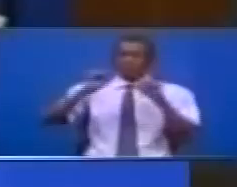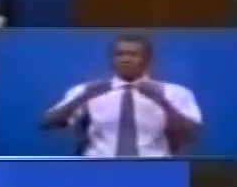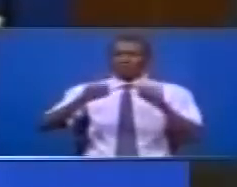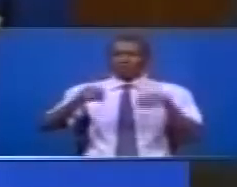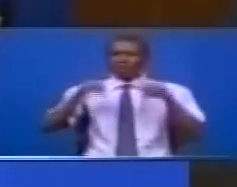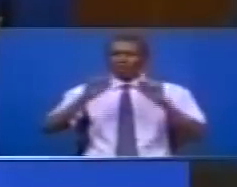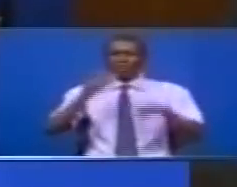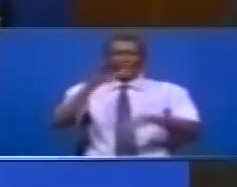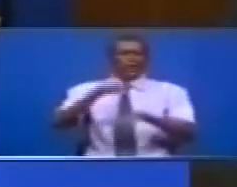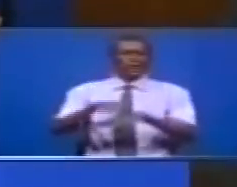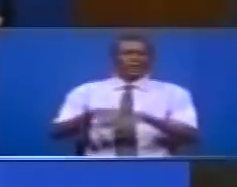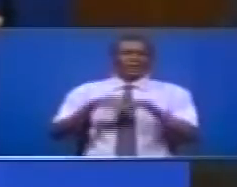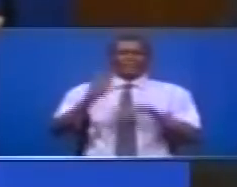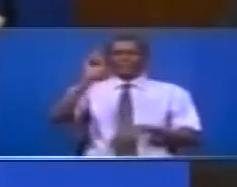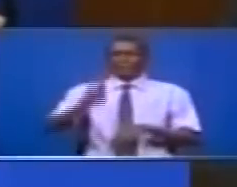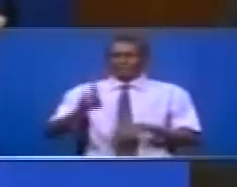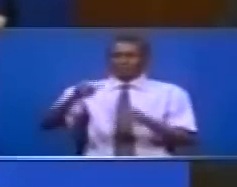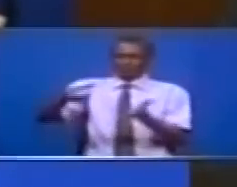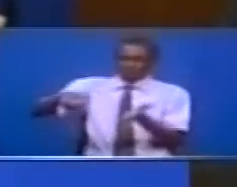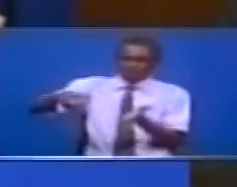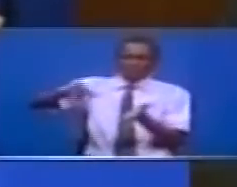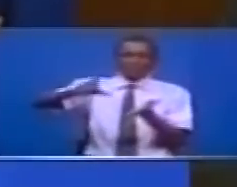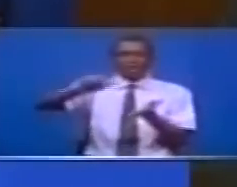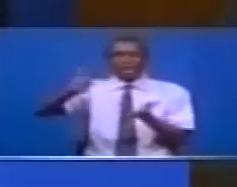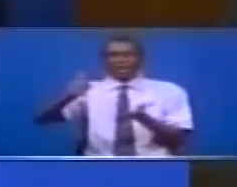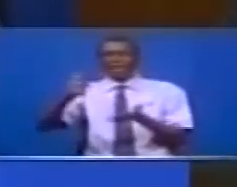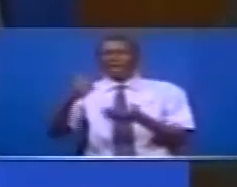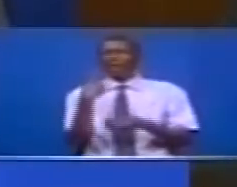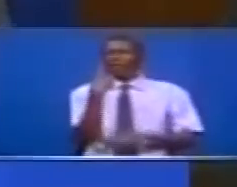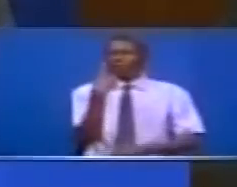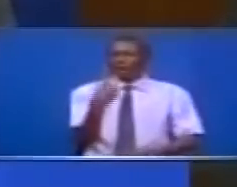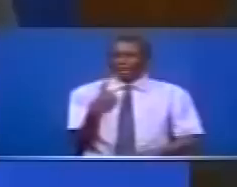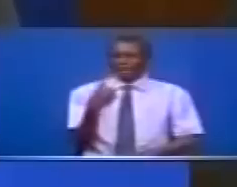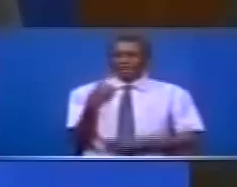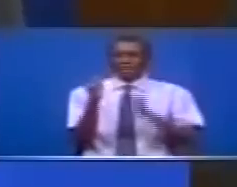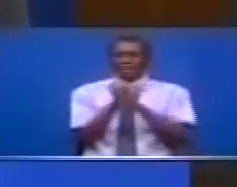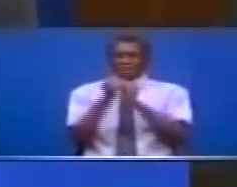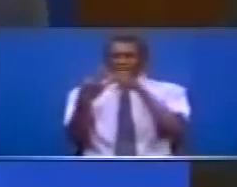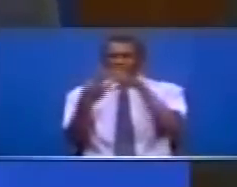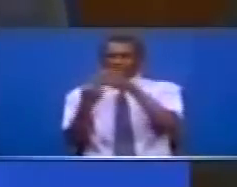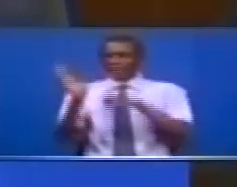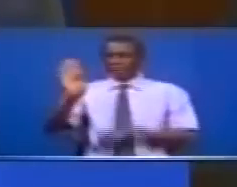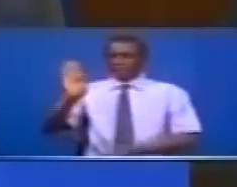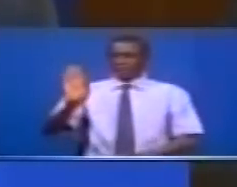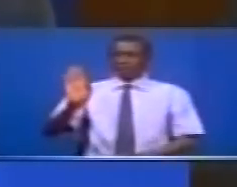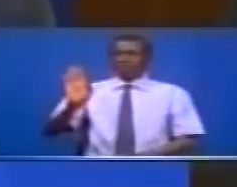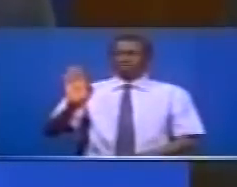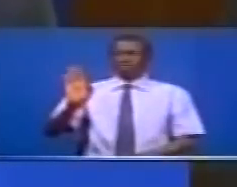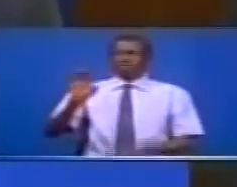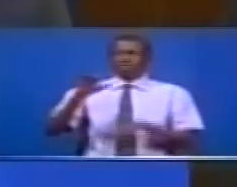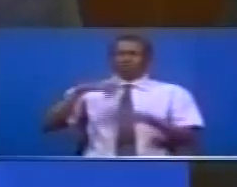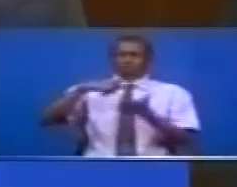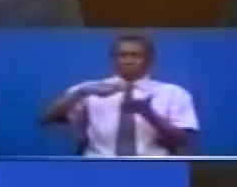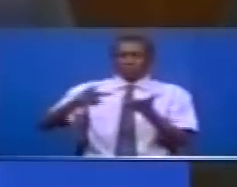had to find an additional Kenya shillings 118 billion to meet the